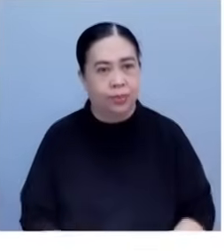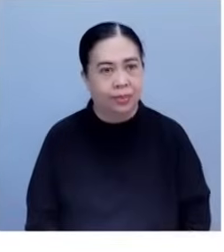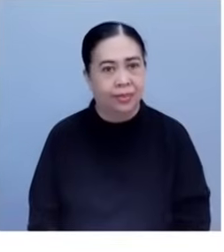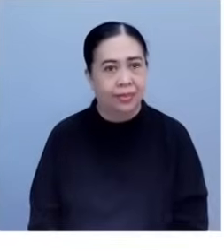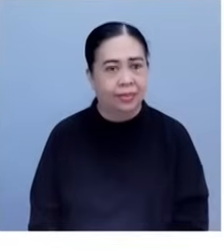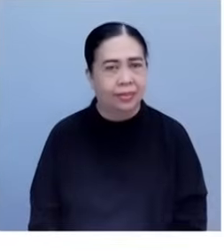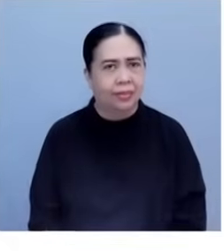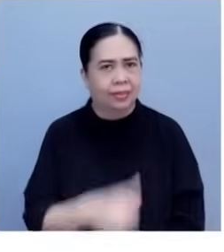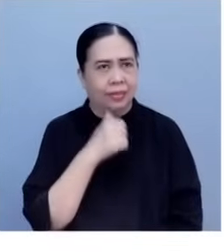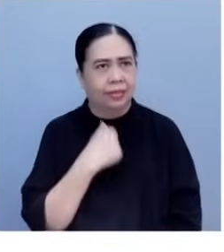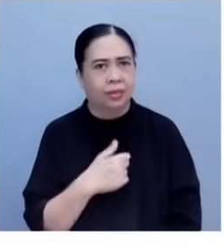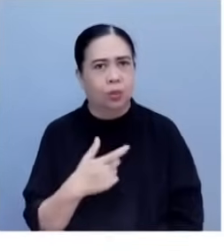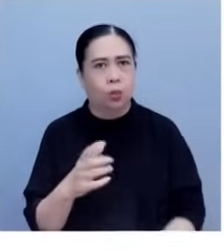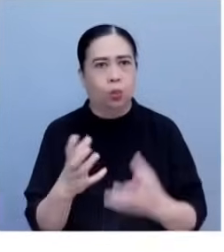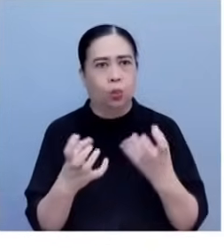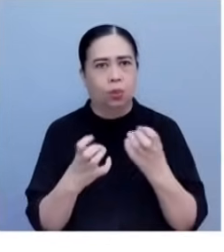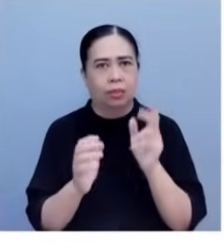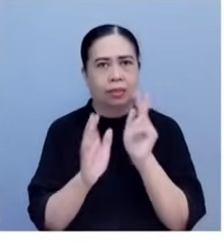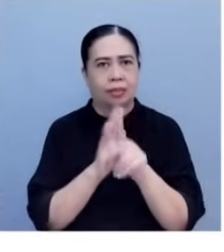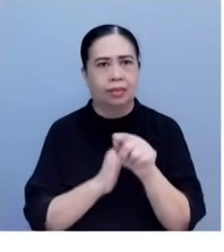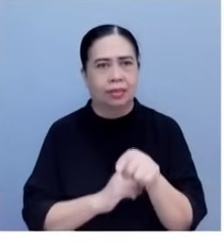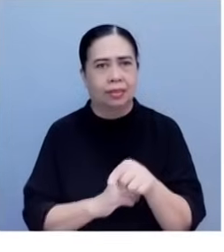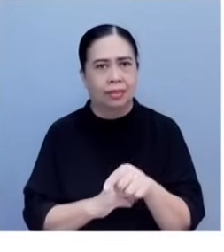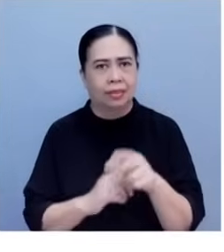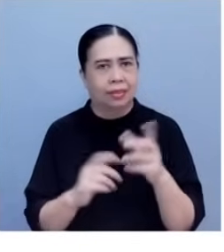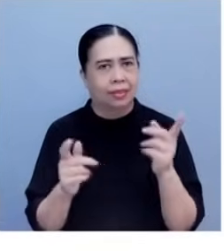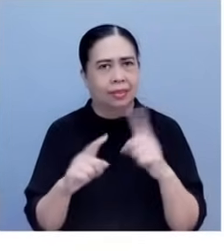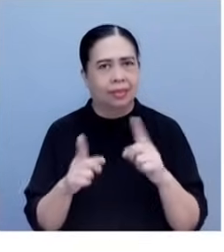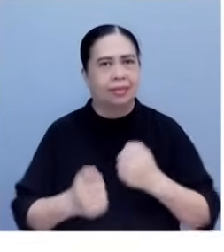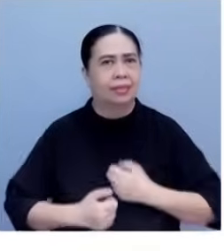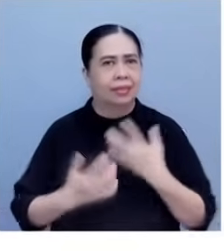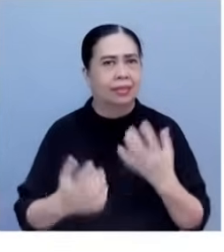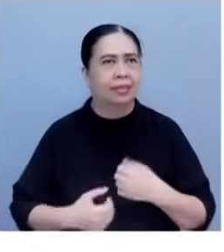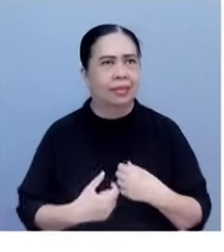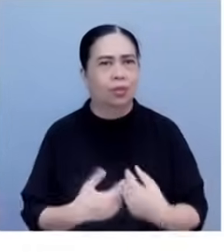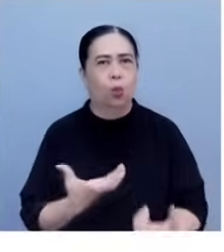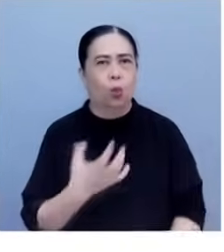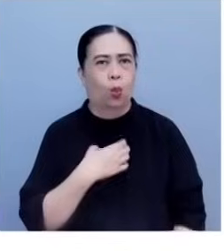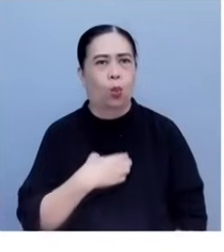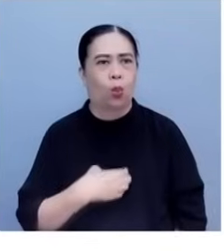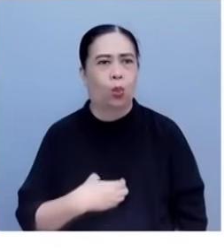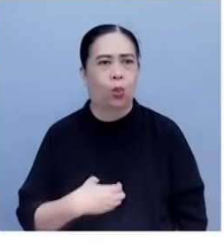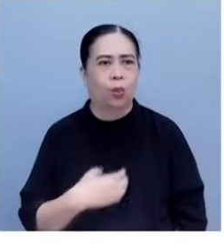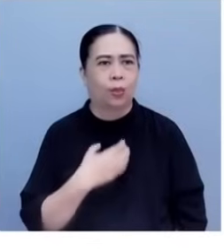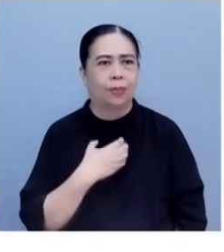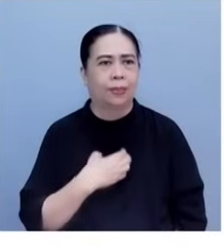But if you say, I want to kill you, that's only expressing a desire.